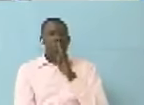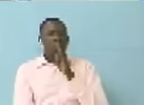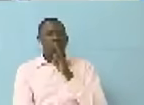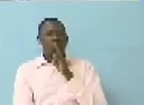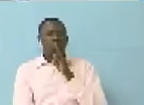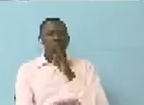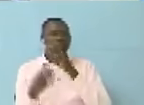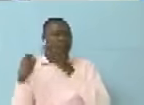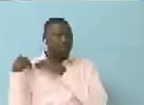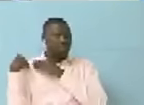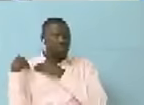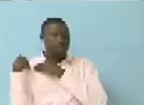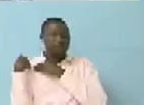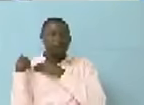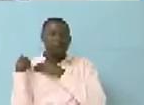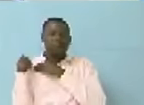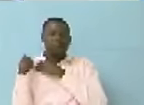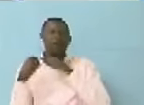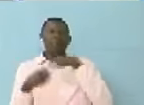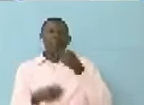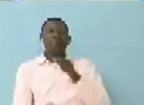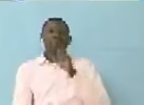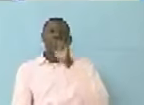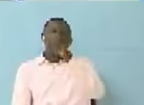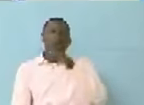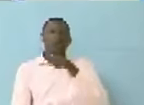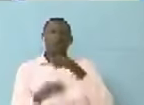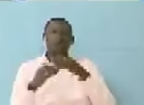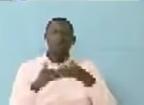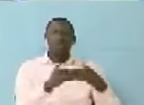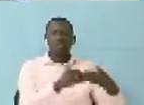ultimately responsible for your actions